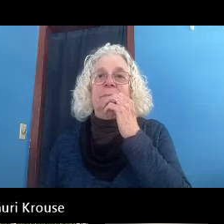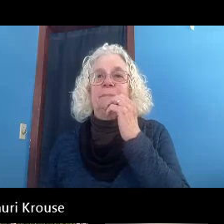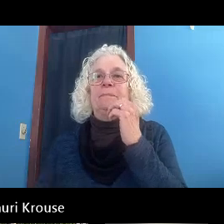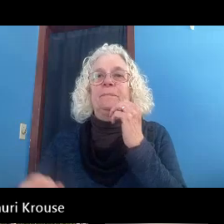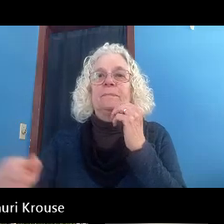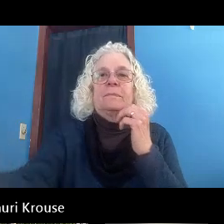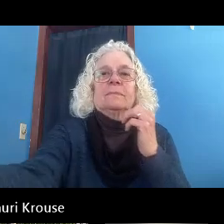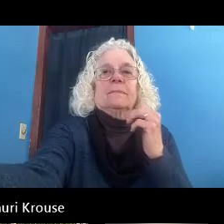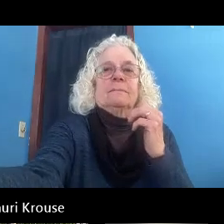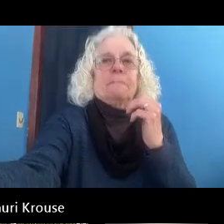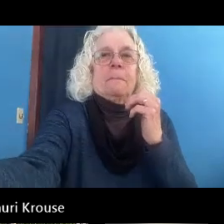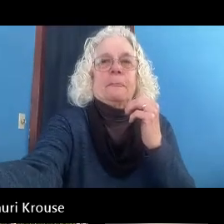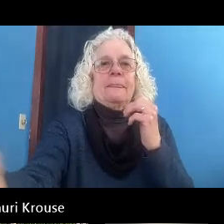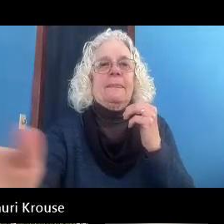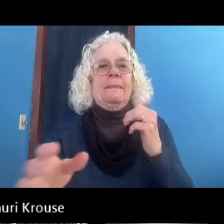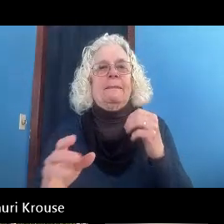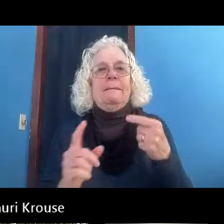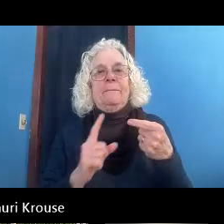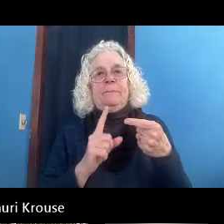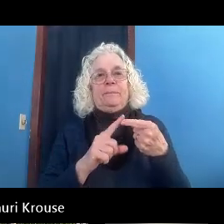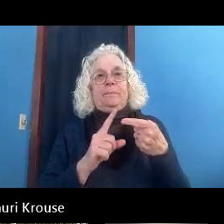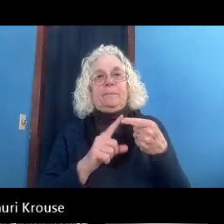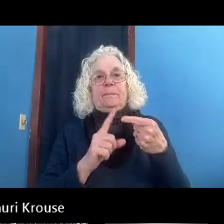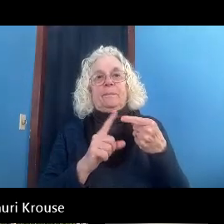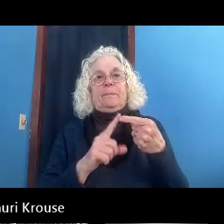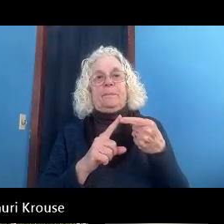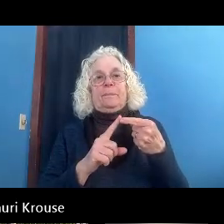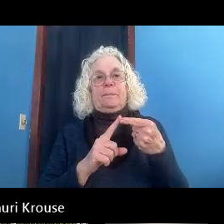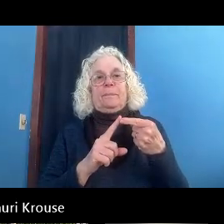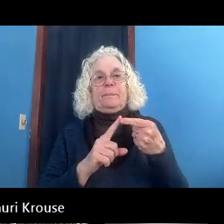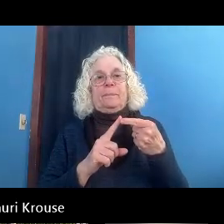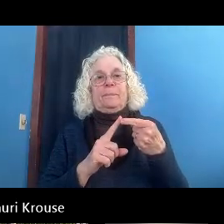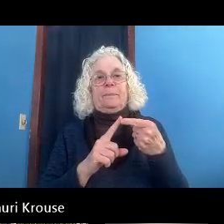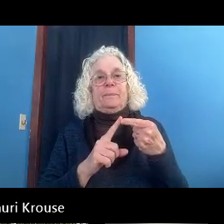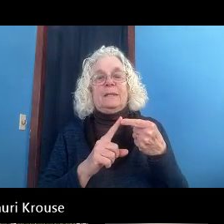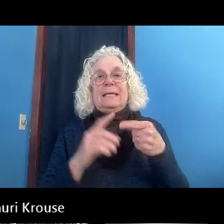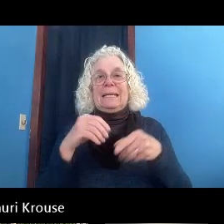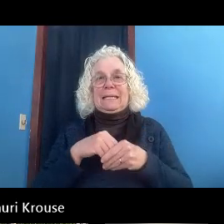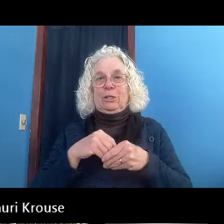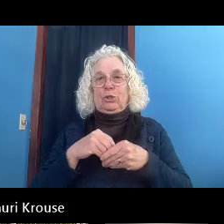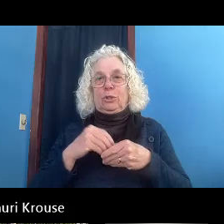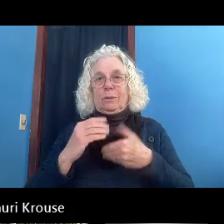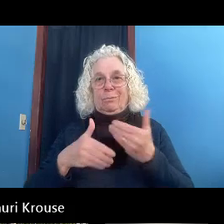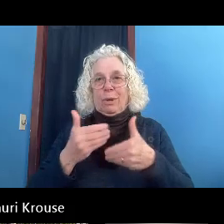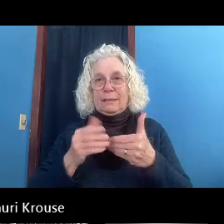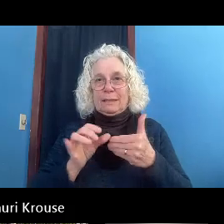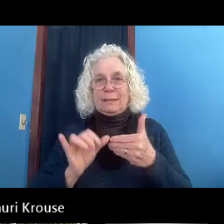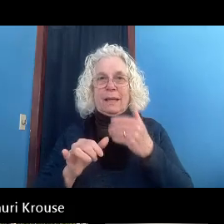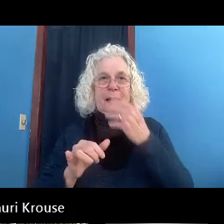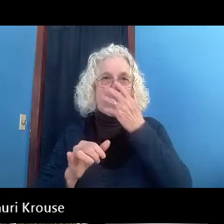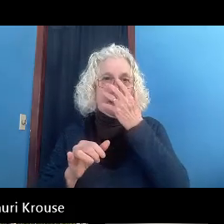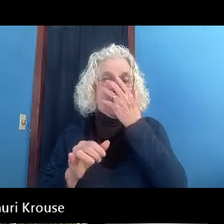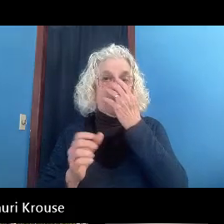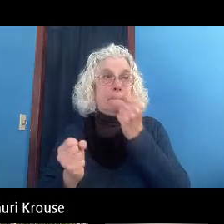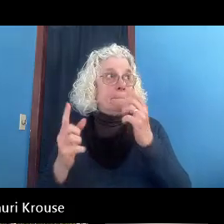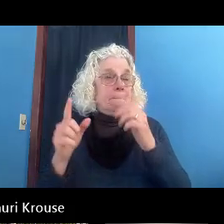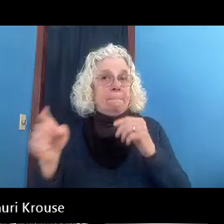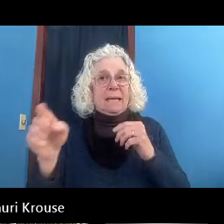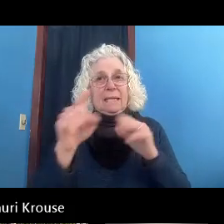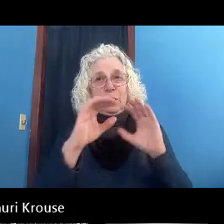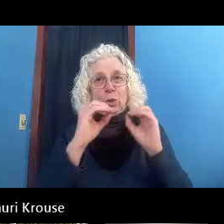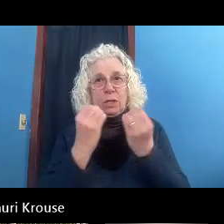with the first step, which is, disclosure and internal processing. So, you know, I know with a lot of organizations, big